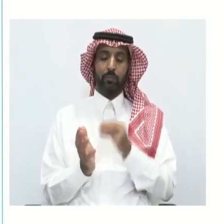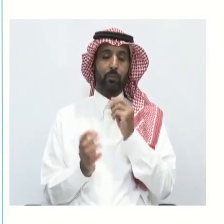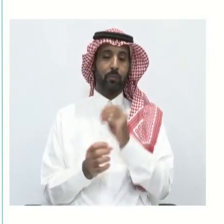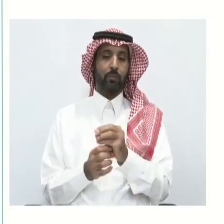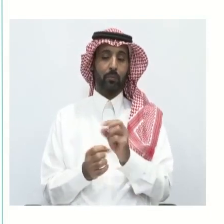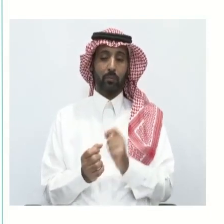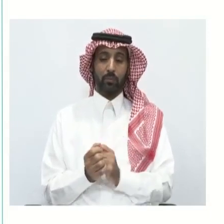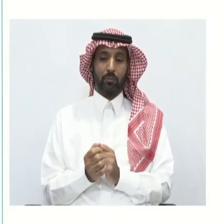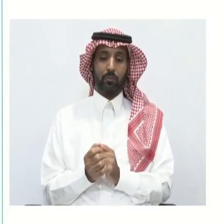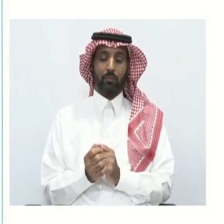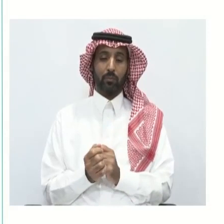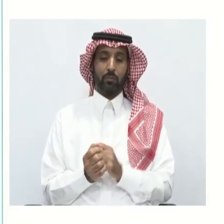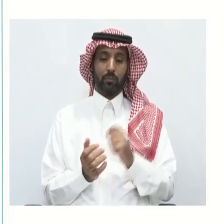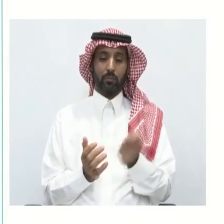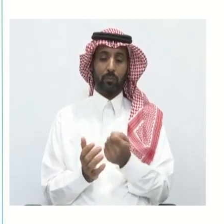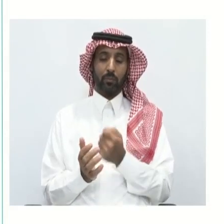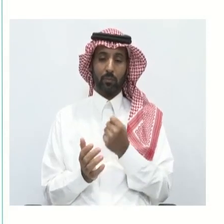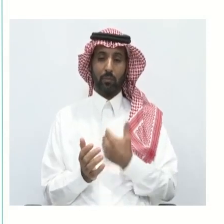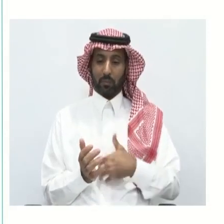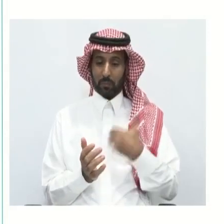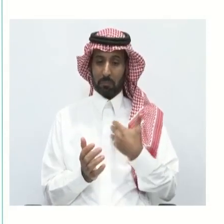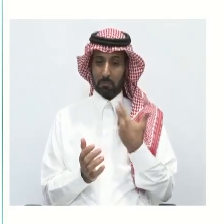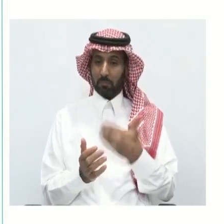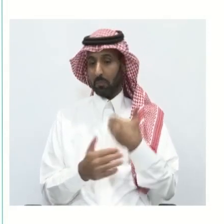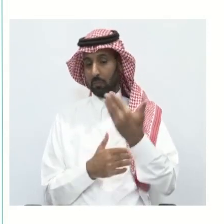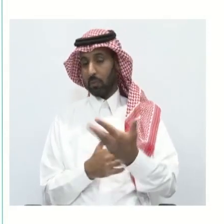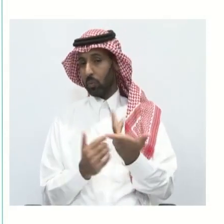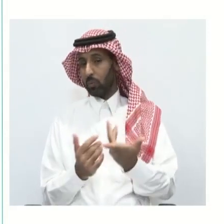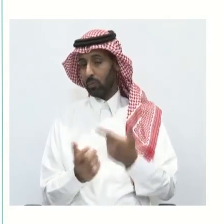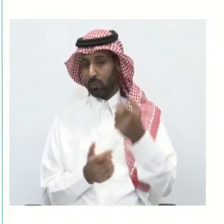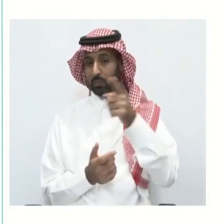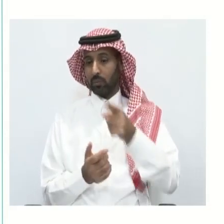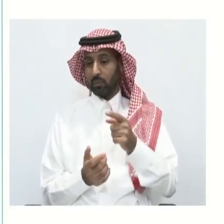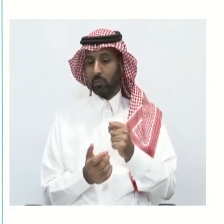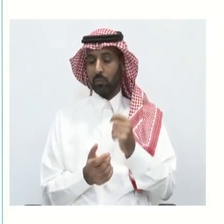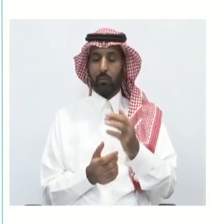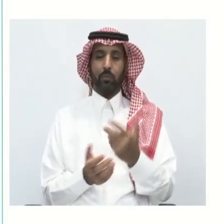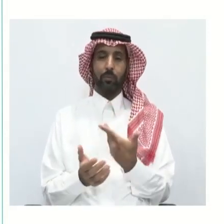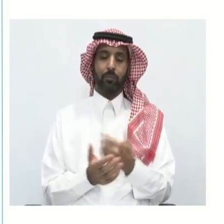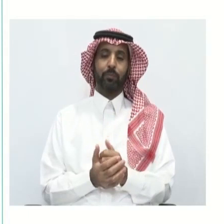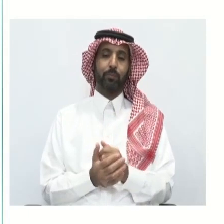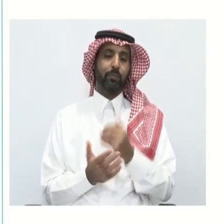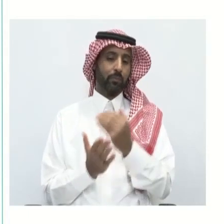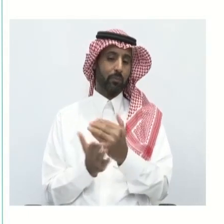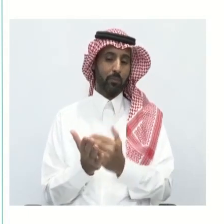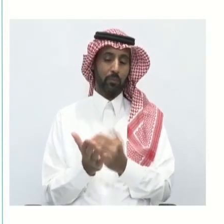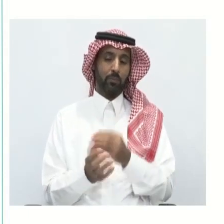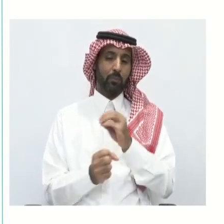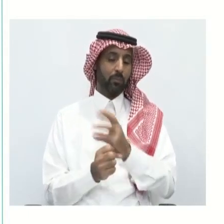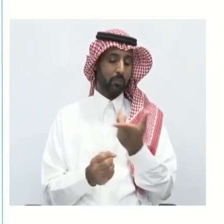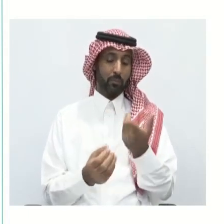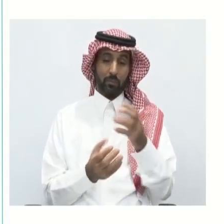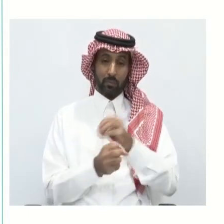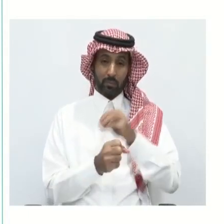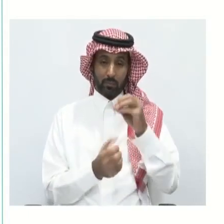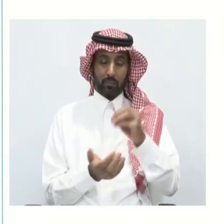as you can. Note down your feelings and expectations, assumptions, questions, and doubts. Plan what information you're going to